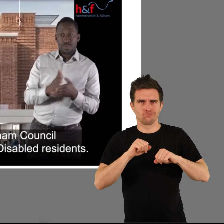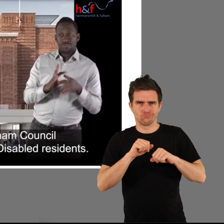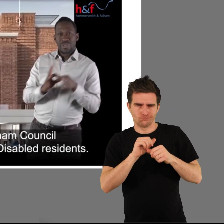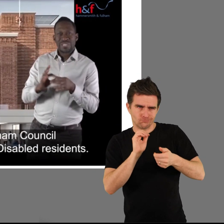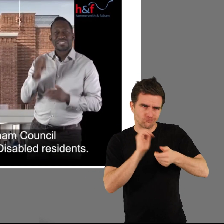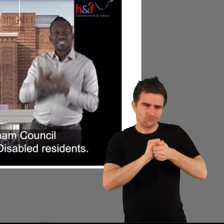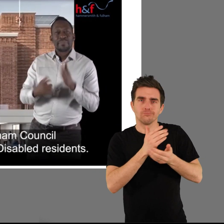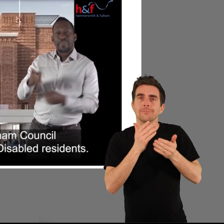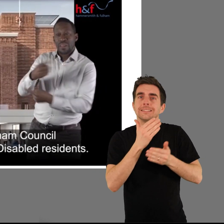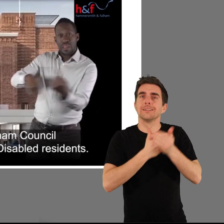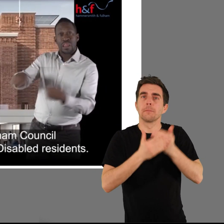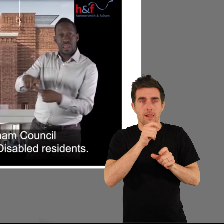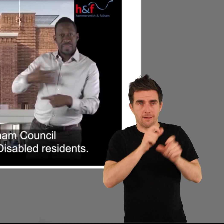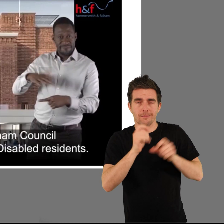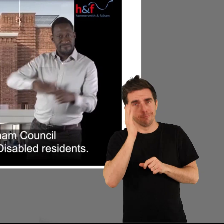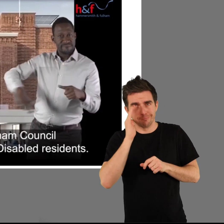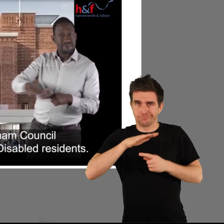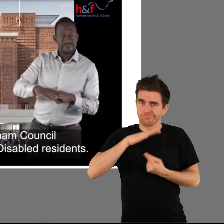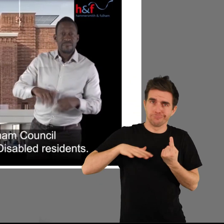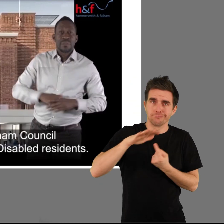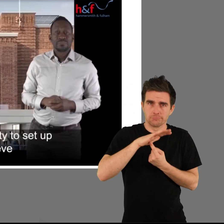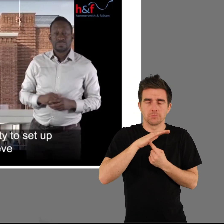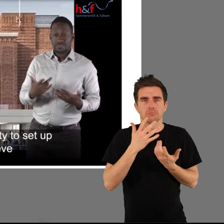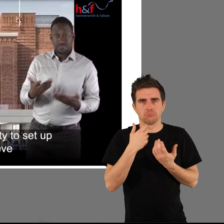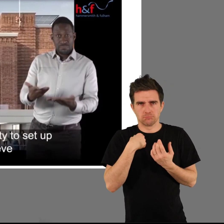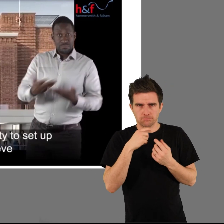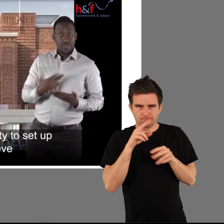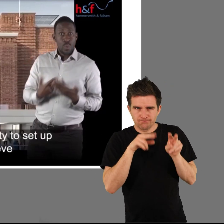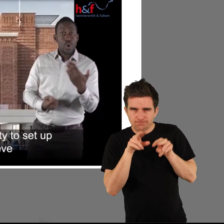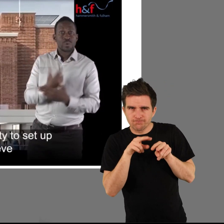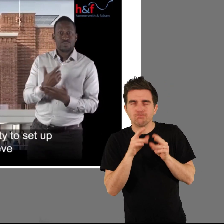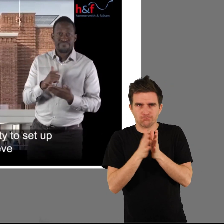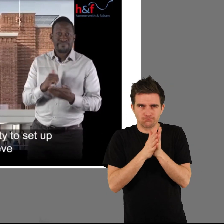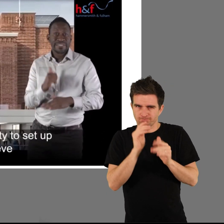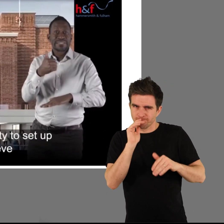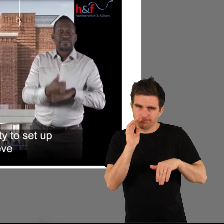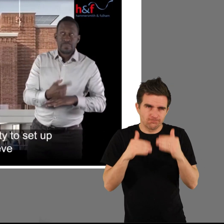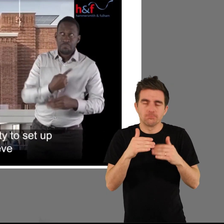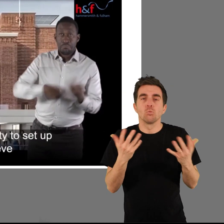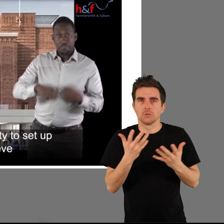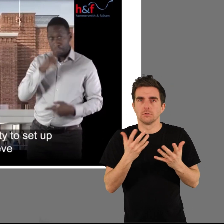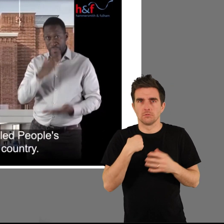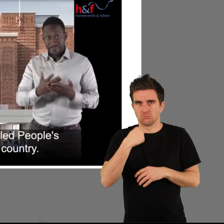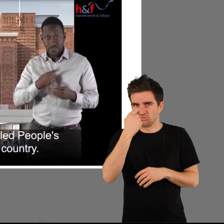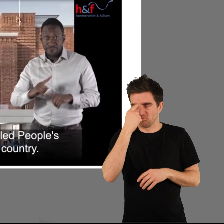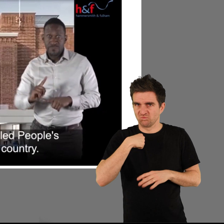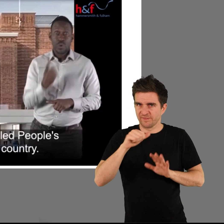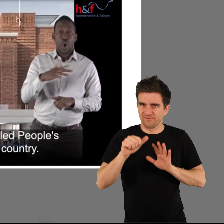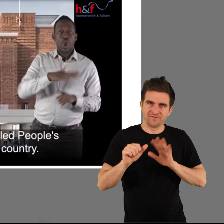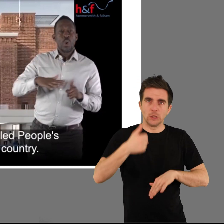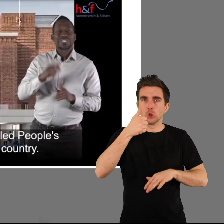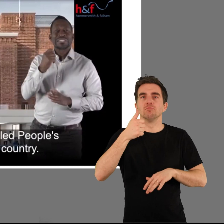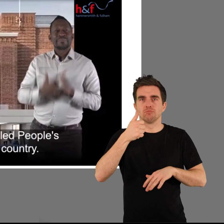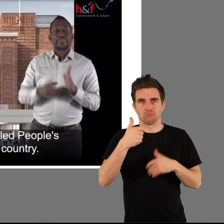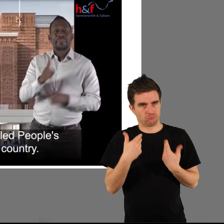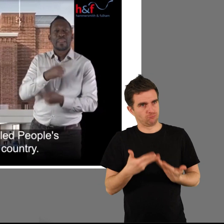work together with disabled residents. We took the opportunity to set up what we believe was the first